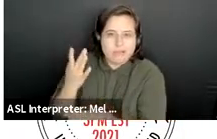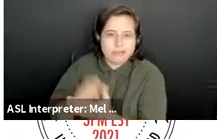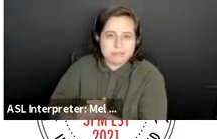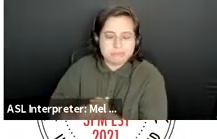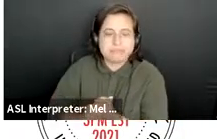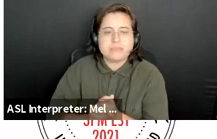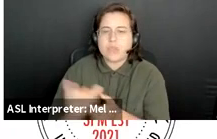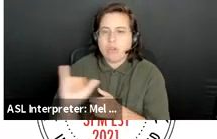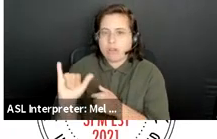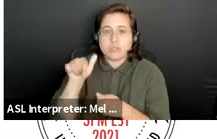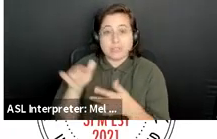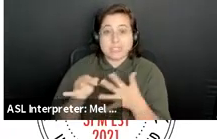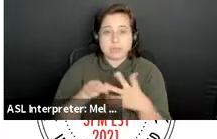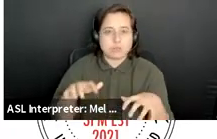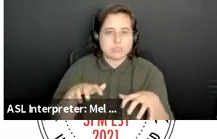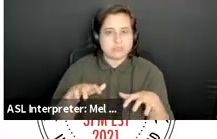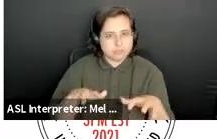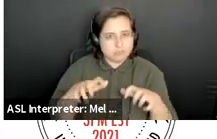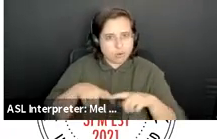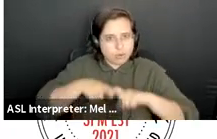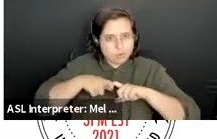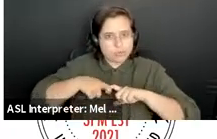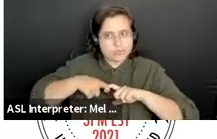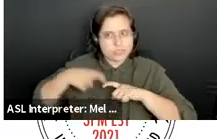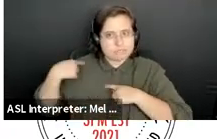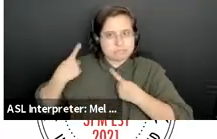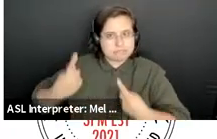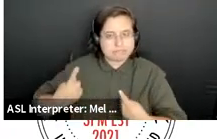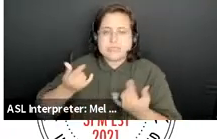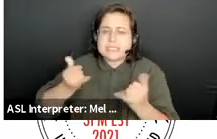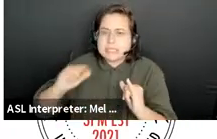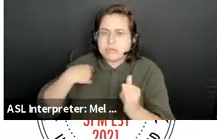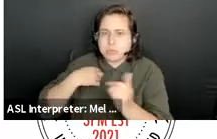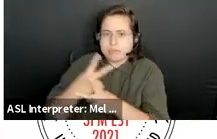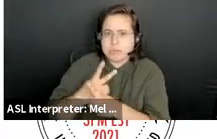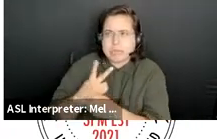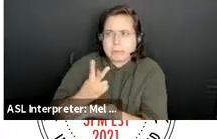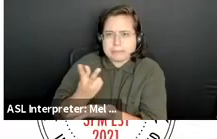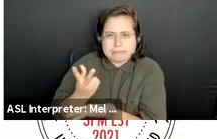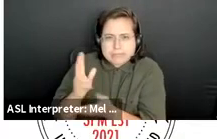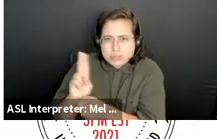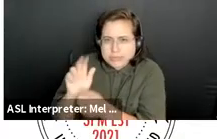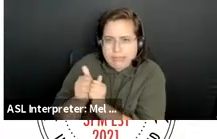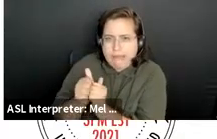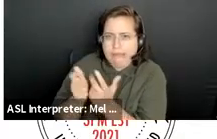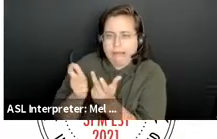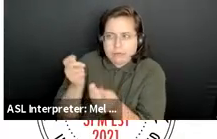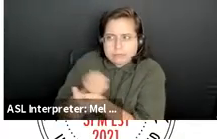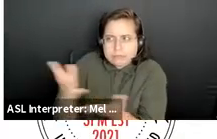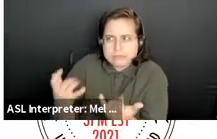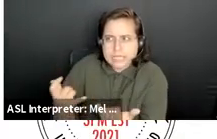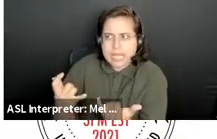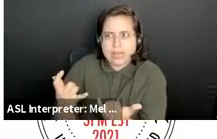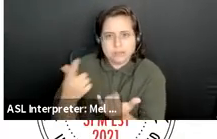frozen for a while, we're still finding out exactly how the agency is using it and administering it now that it's back